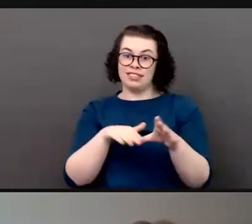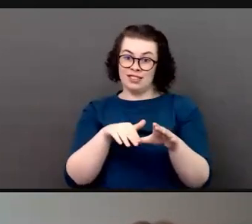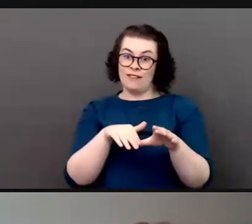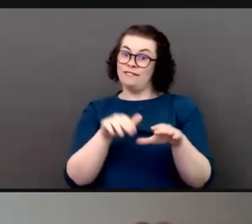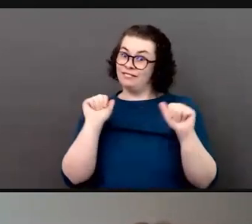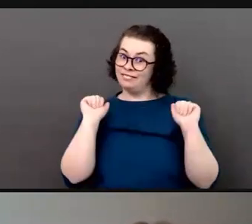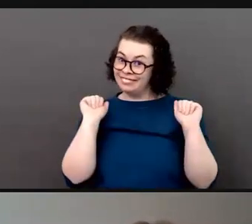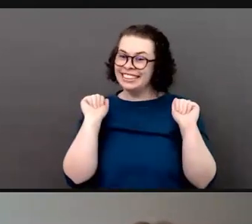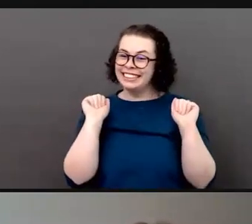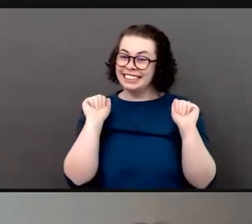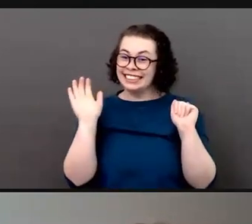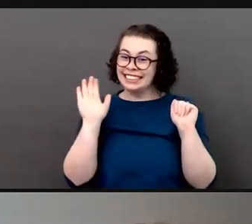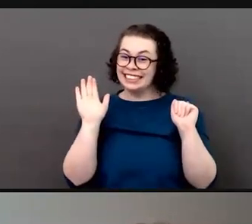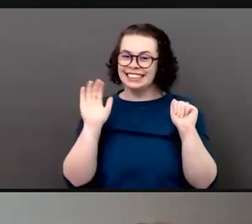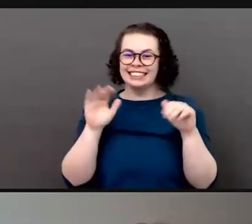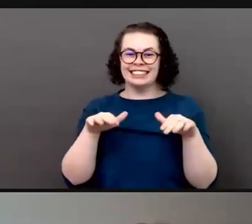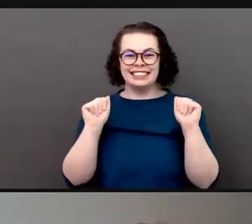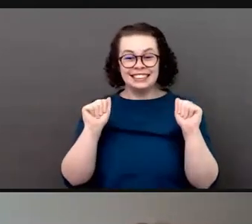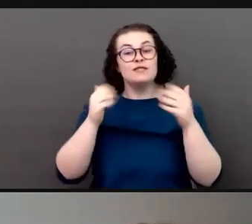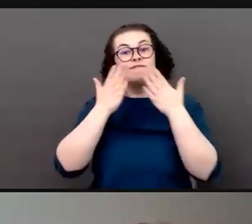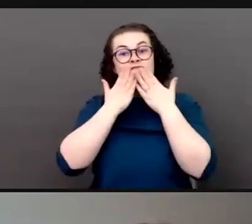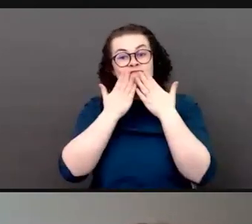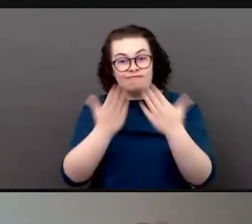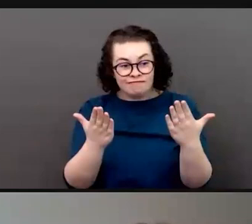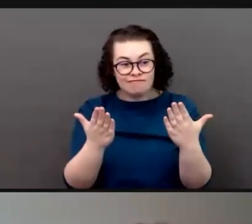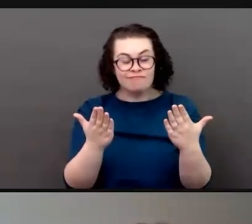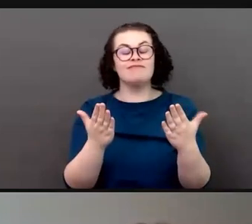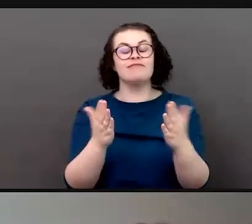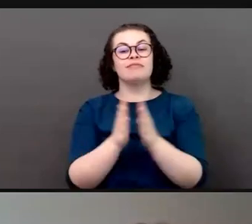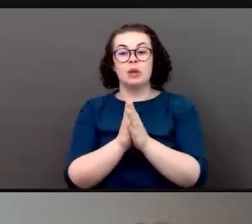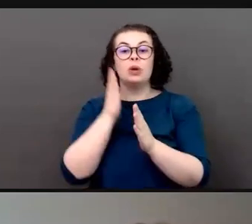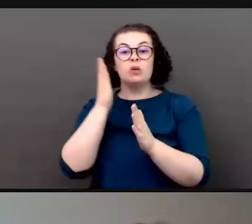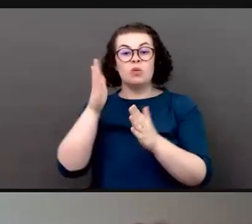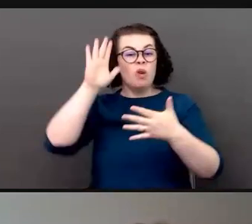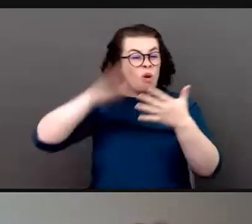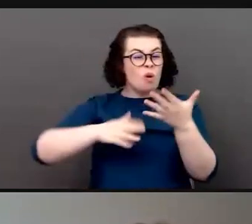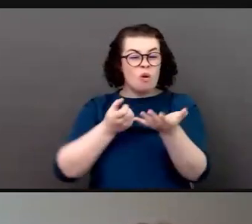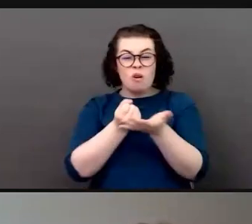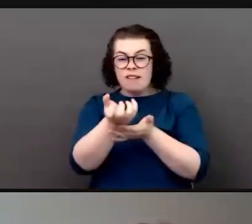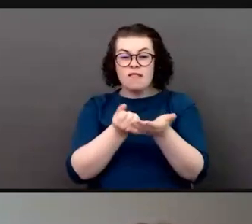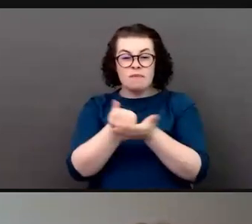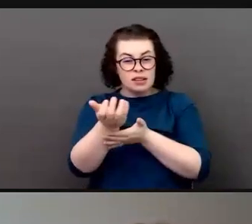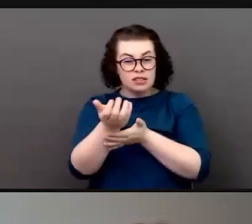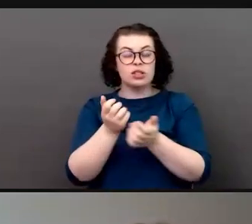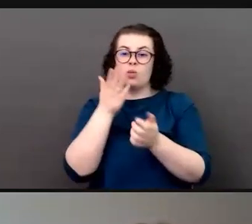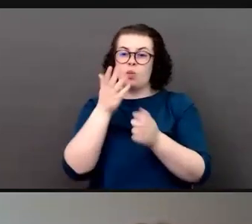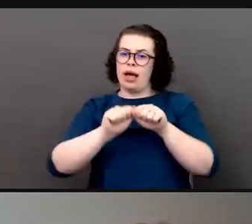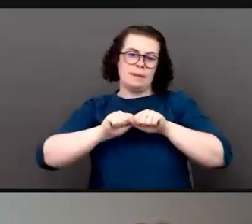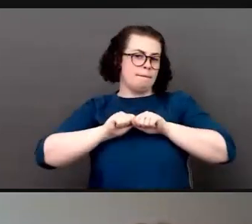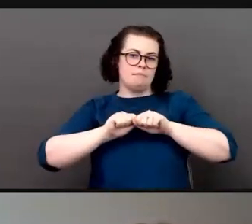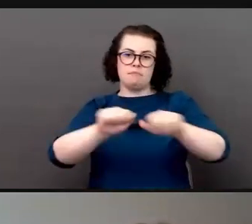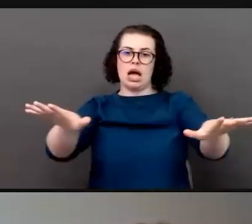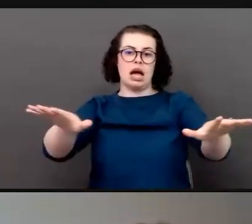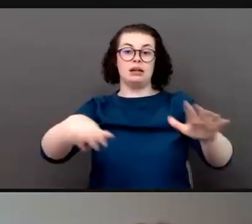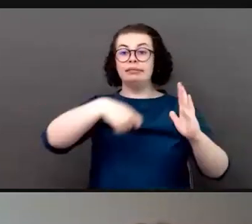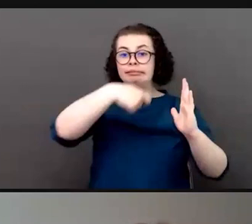this. So thank you very much. We will distribute all the information, the YouTube video, all those